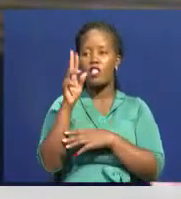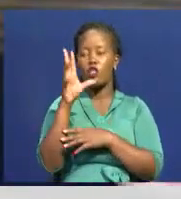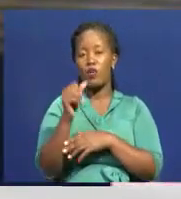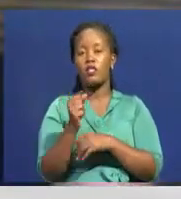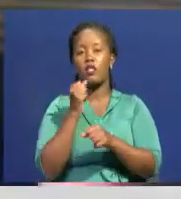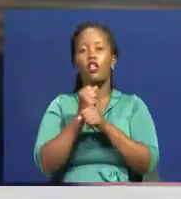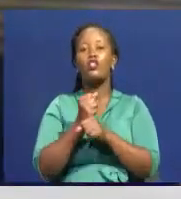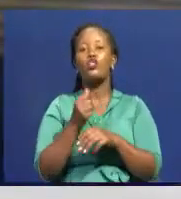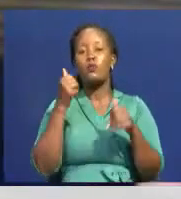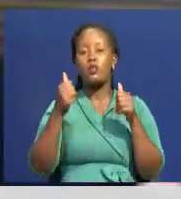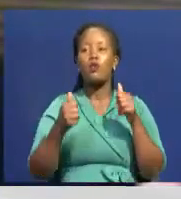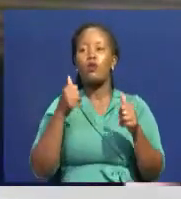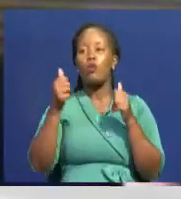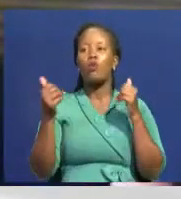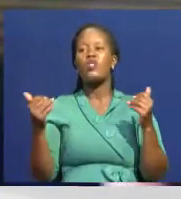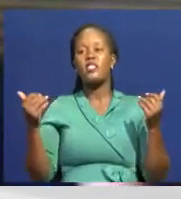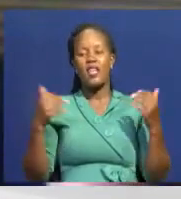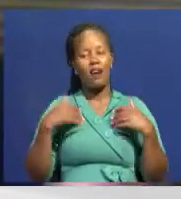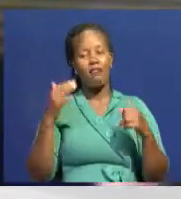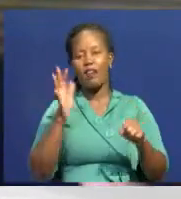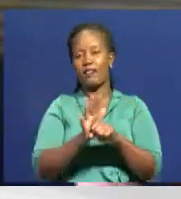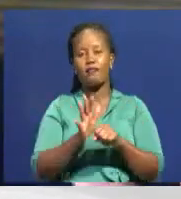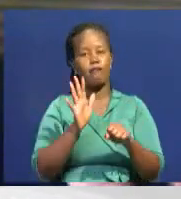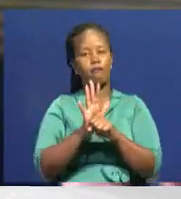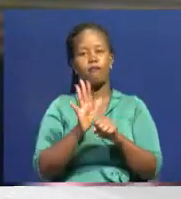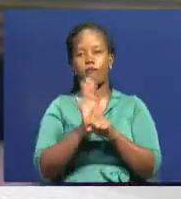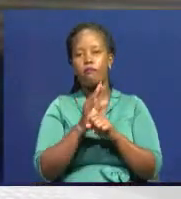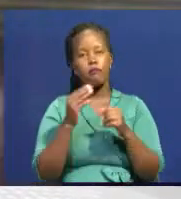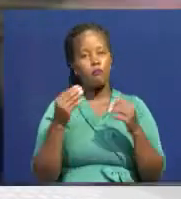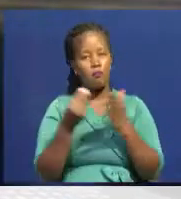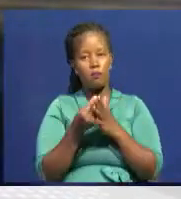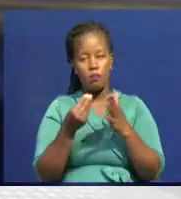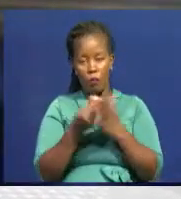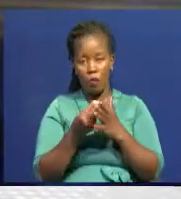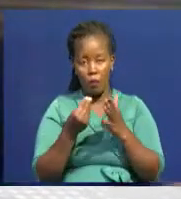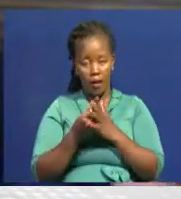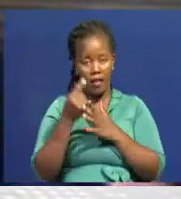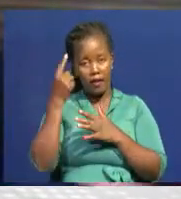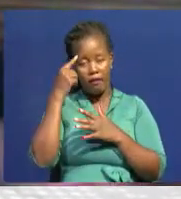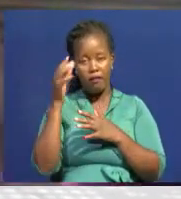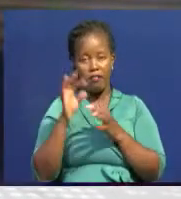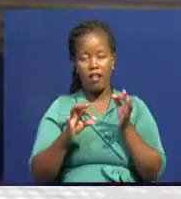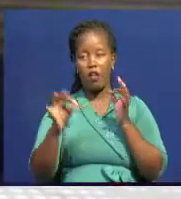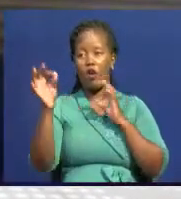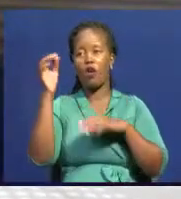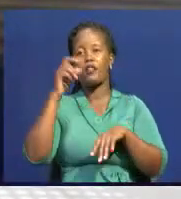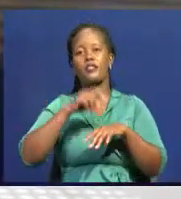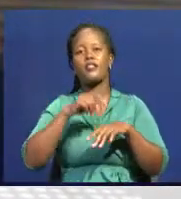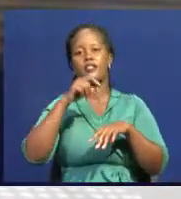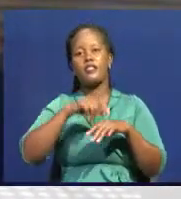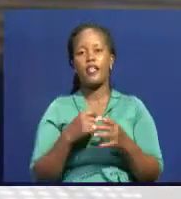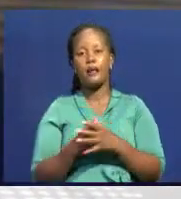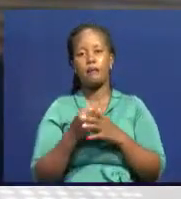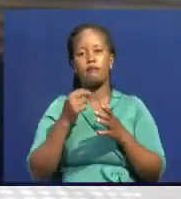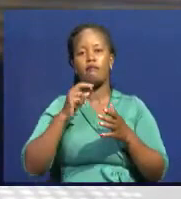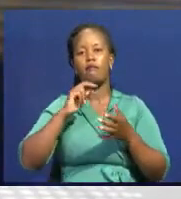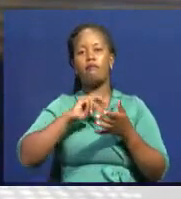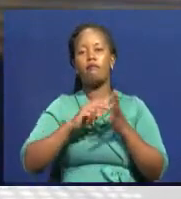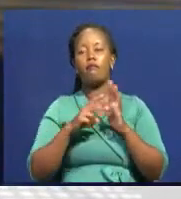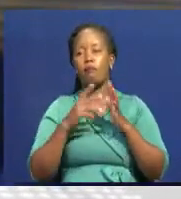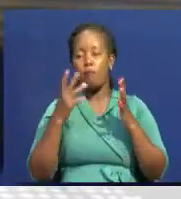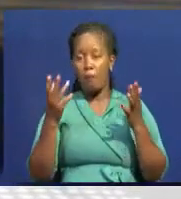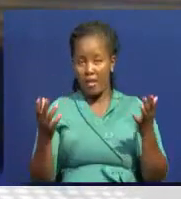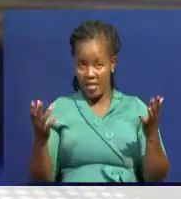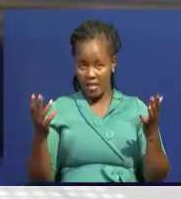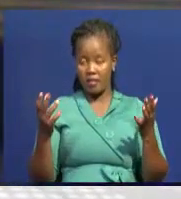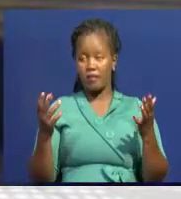have earned them a fair amount of money for a long period of time. Meaning, these people